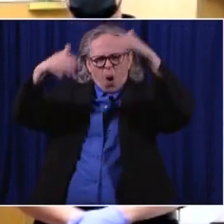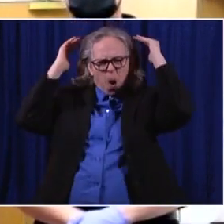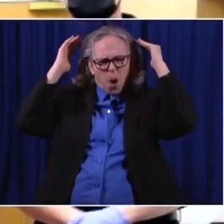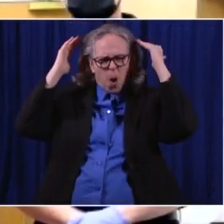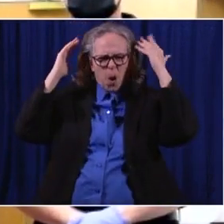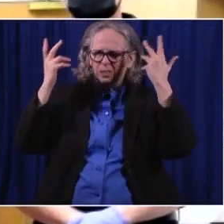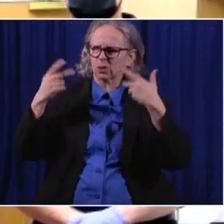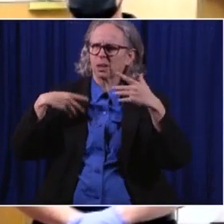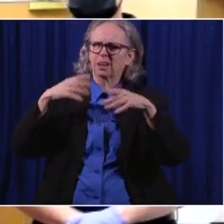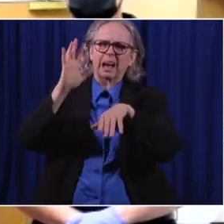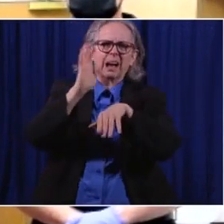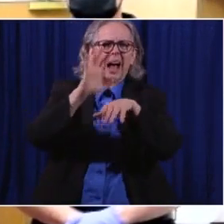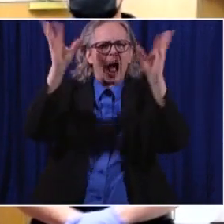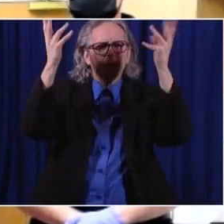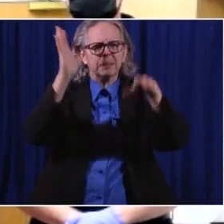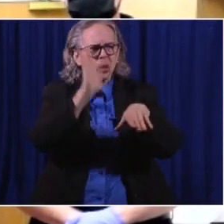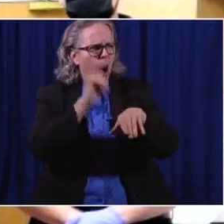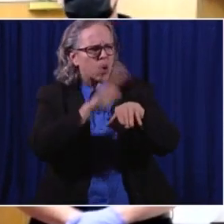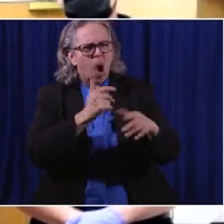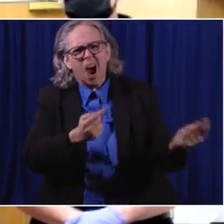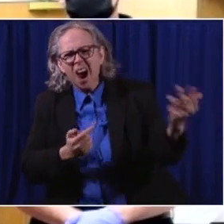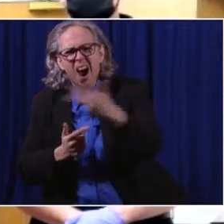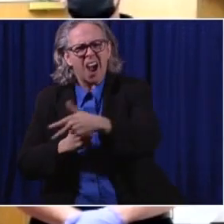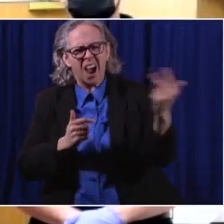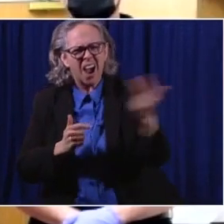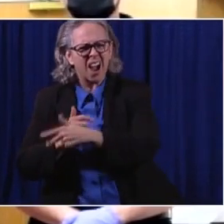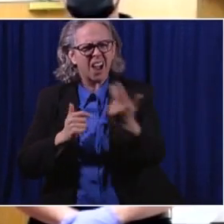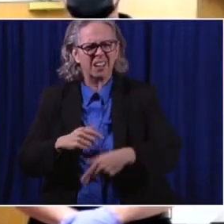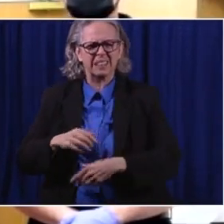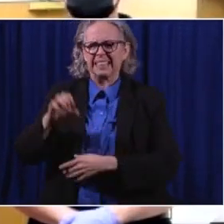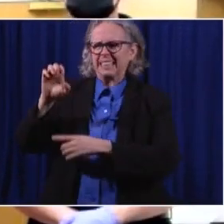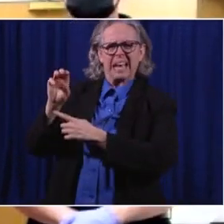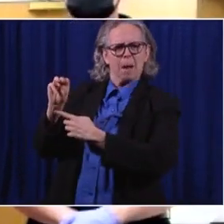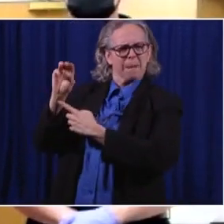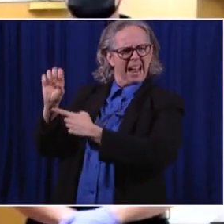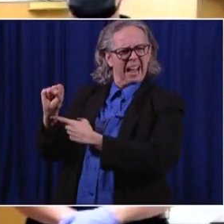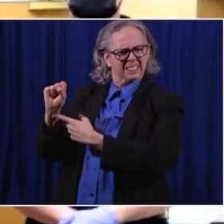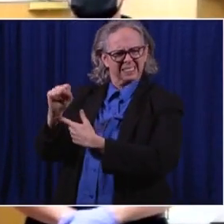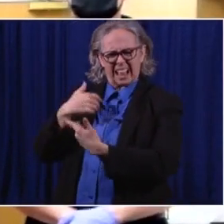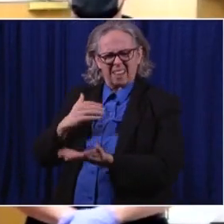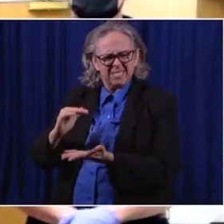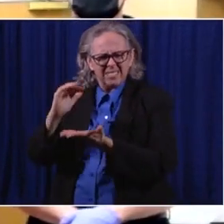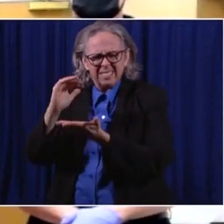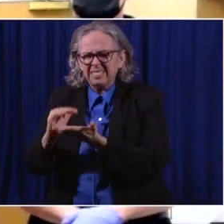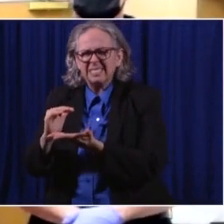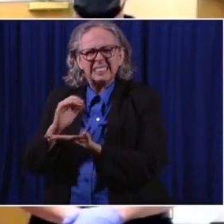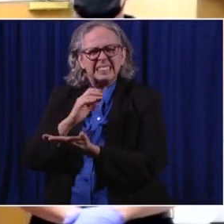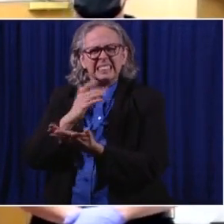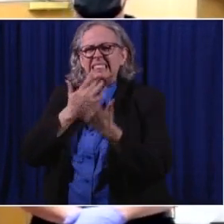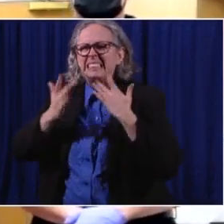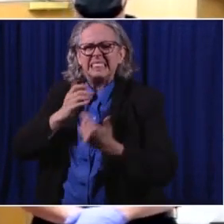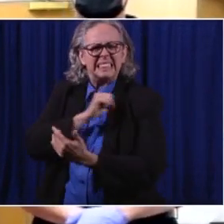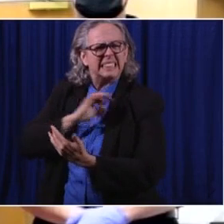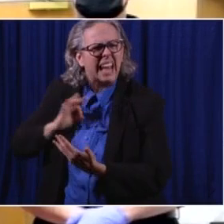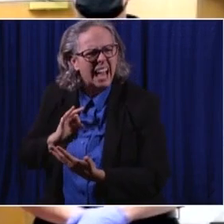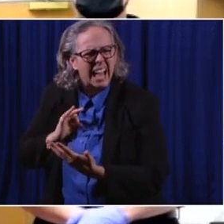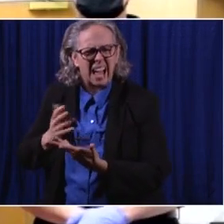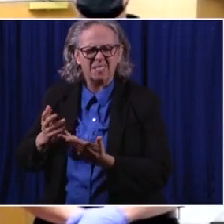strained due to loss of manpower, secondary to people becoming ill and unable to work, yet the needs